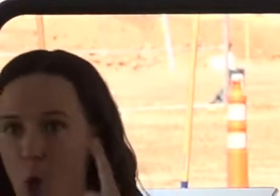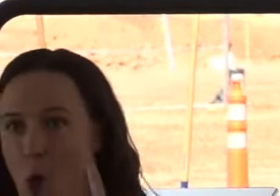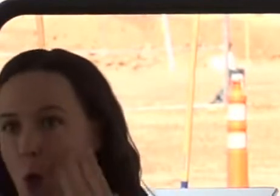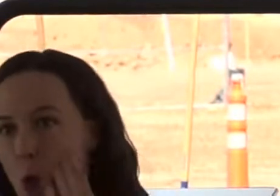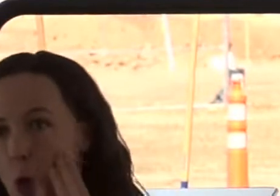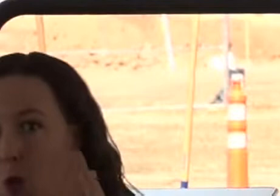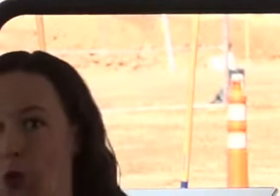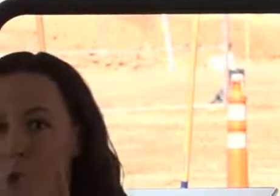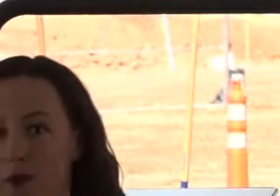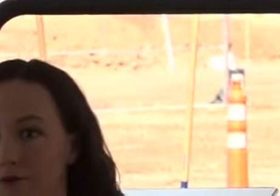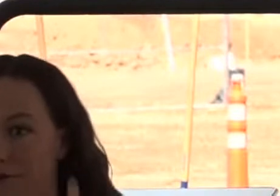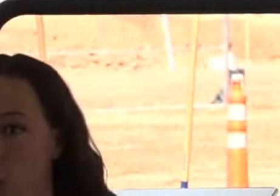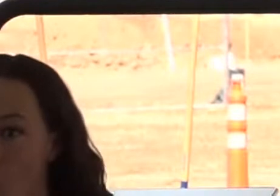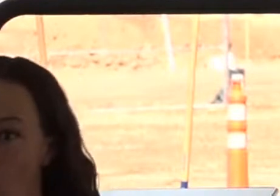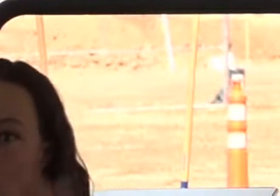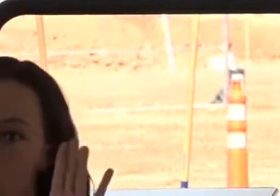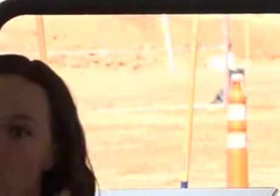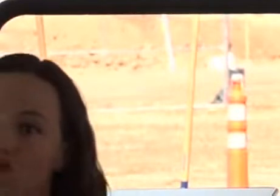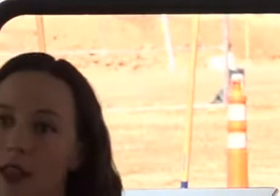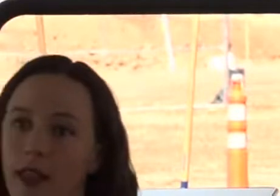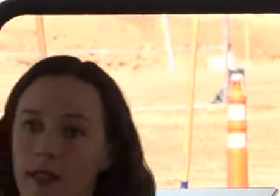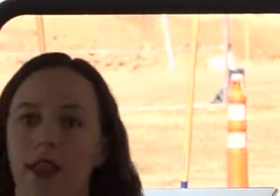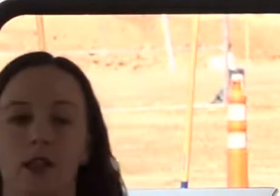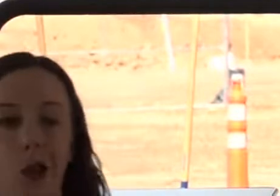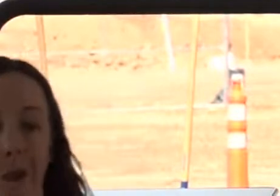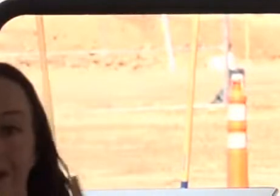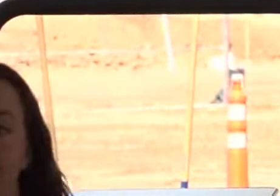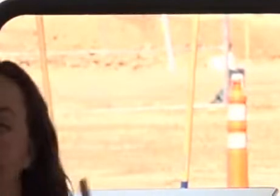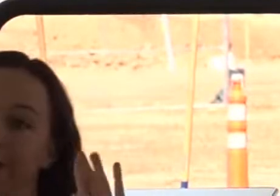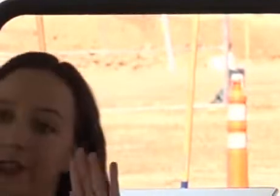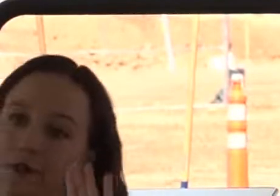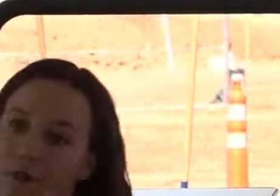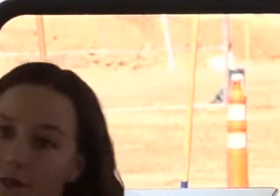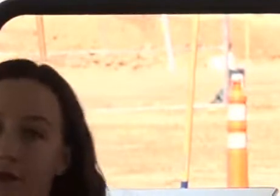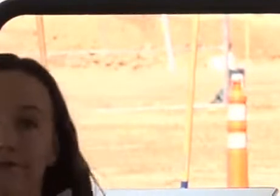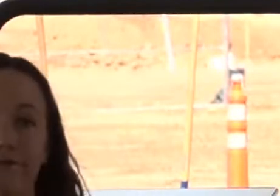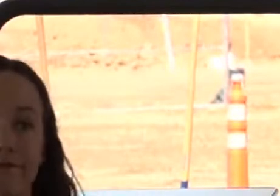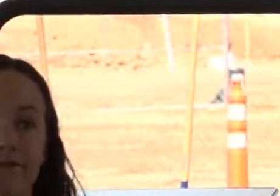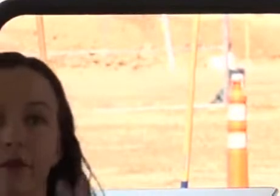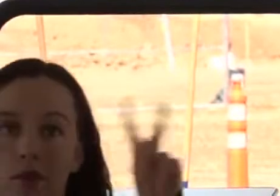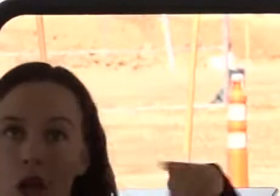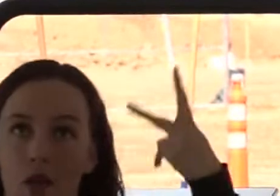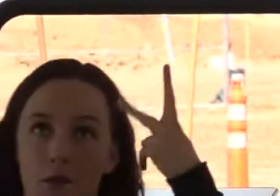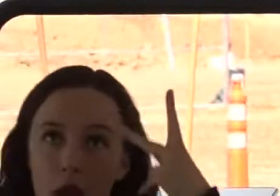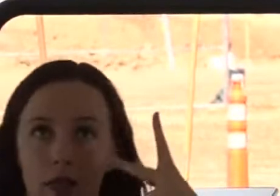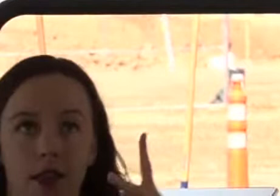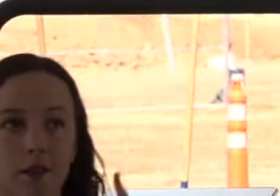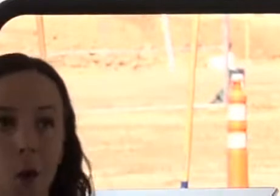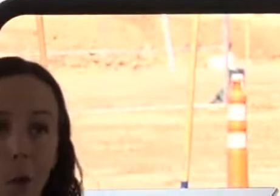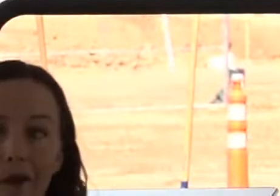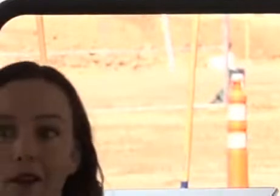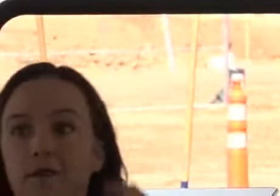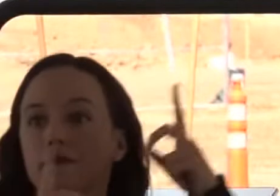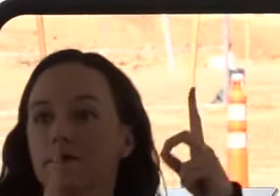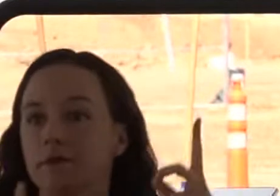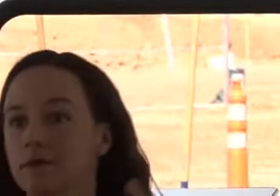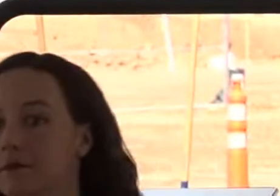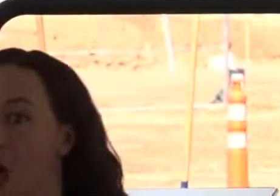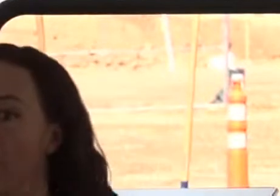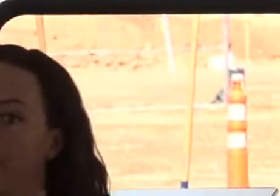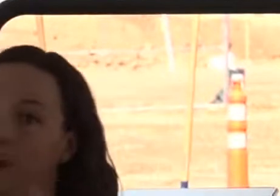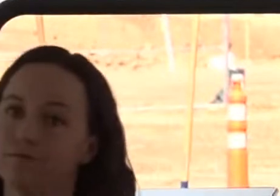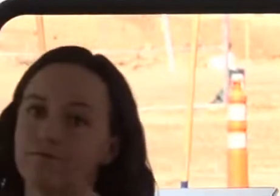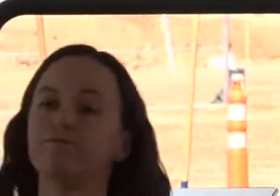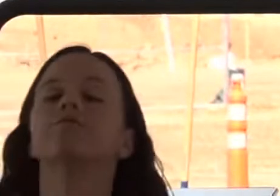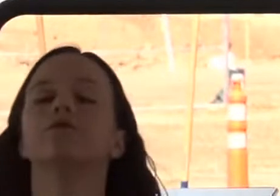learn great things and go into industry and go into politics and go into education and healthcare and so many things.